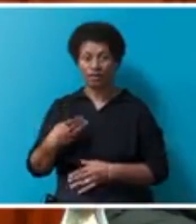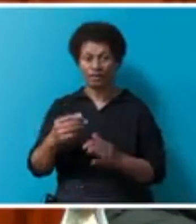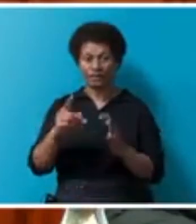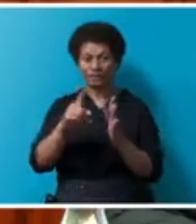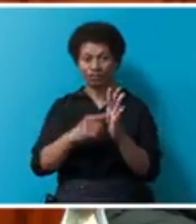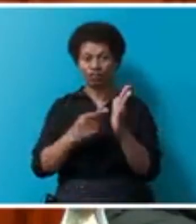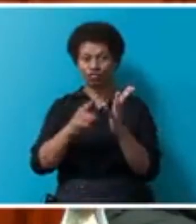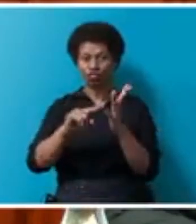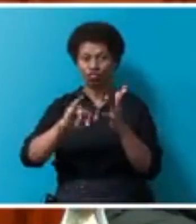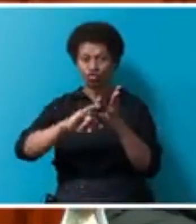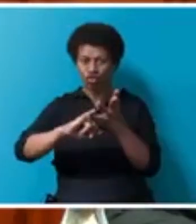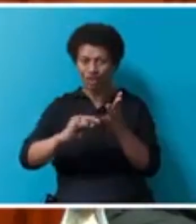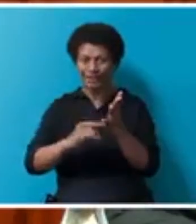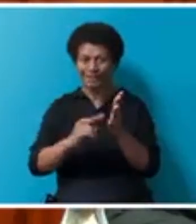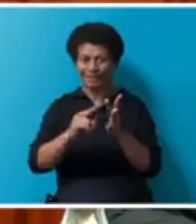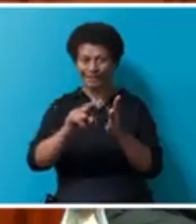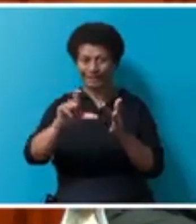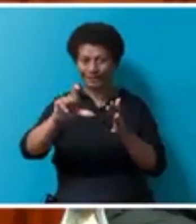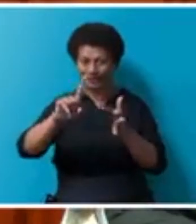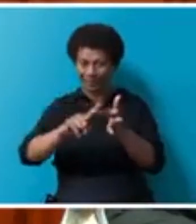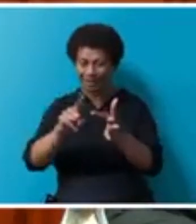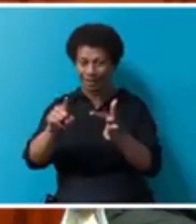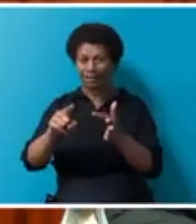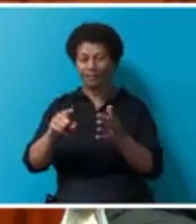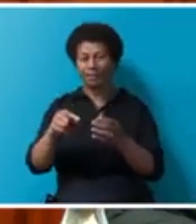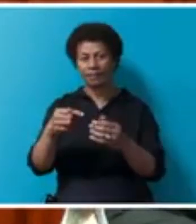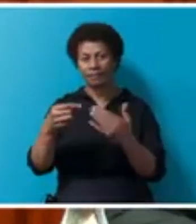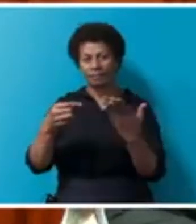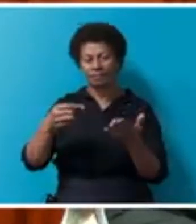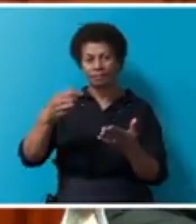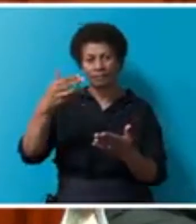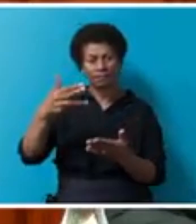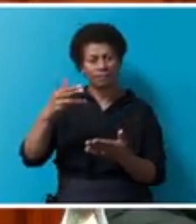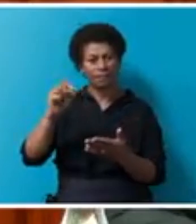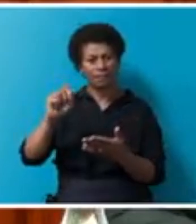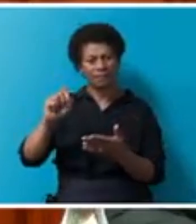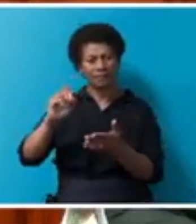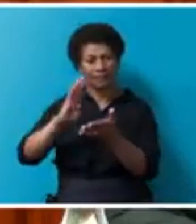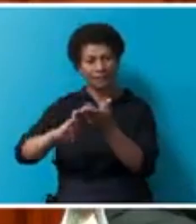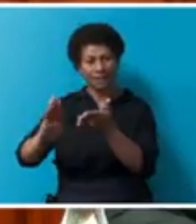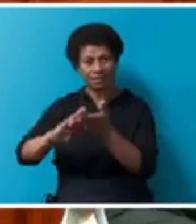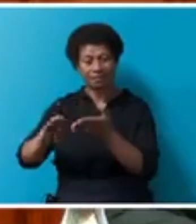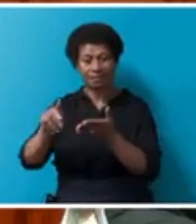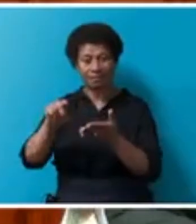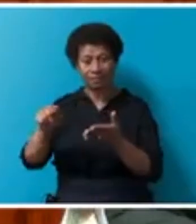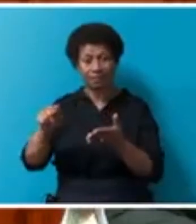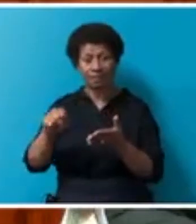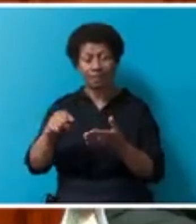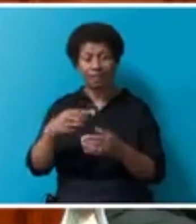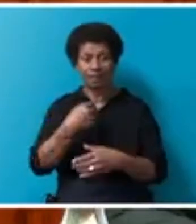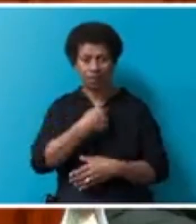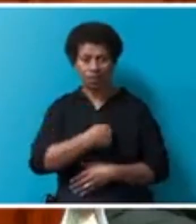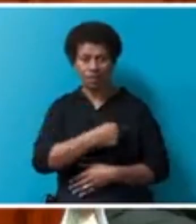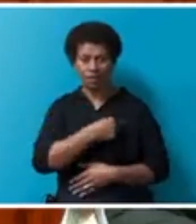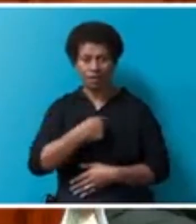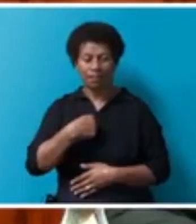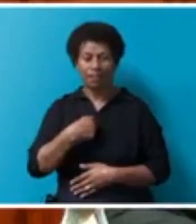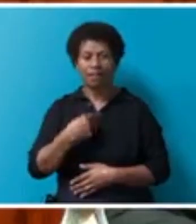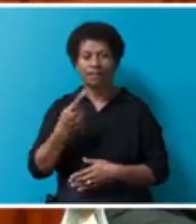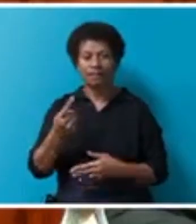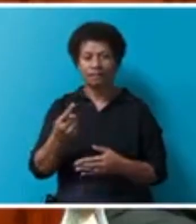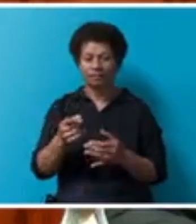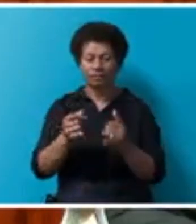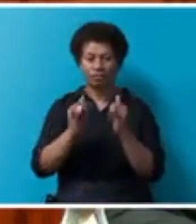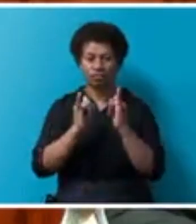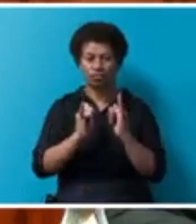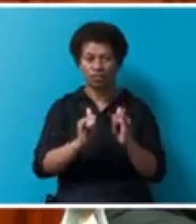allocated a total of 9.3 million. This reflects the government's trust in the ministry's core functions and its commitment to modernizing justice delivery